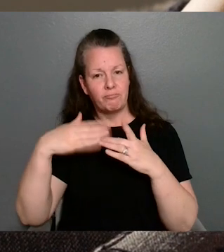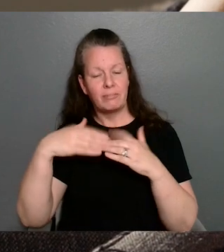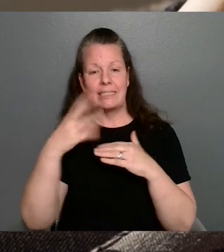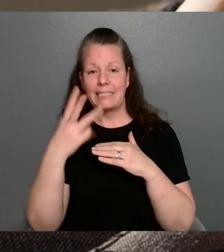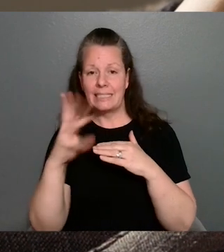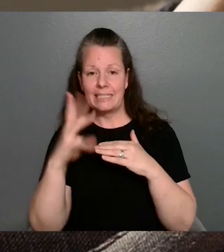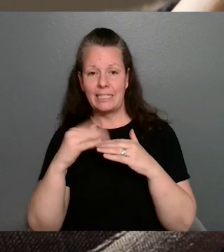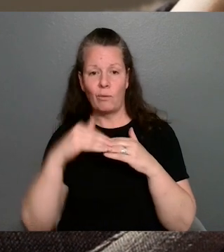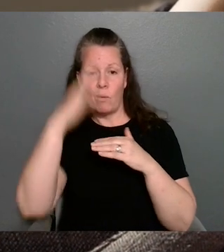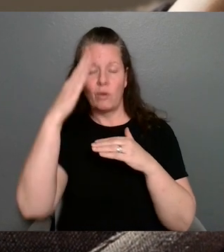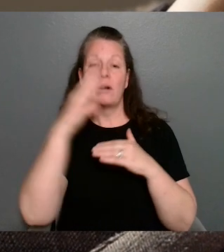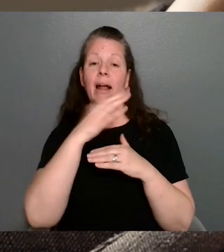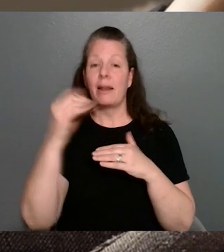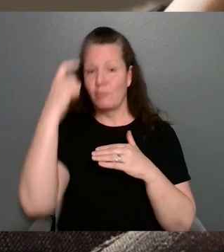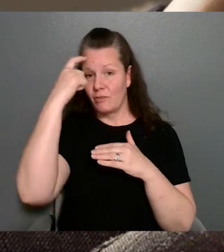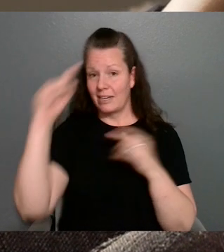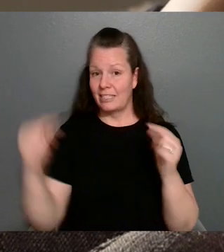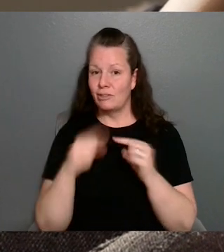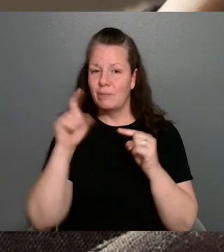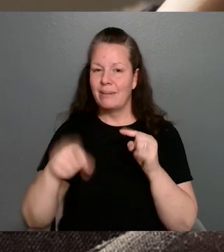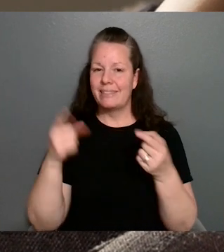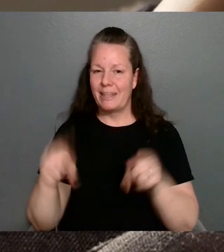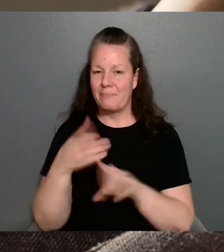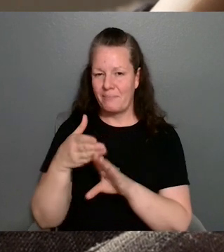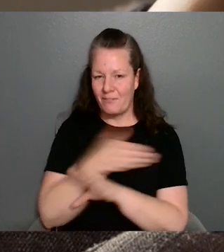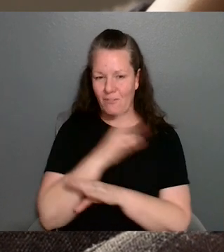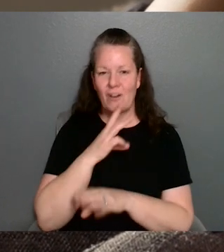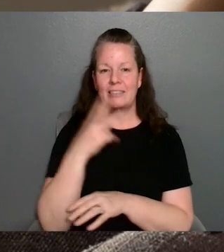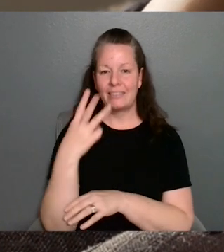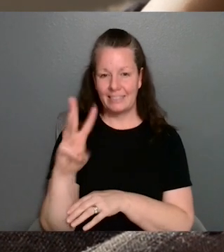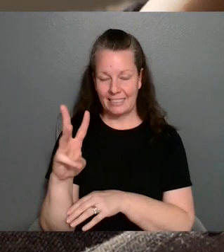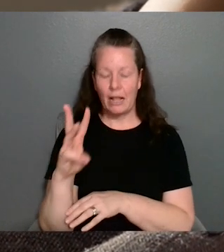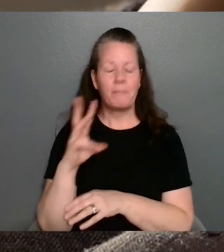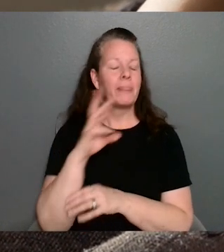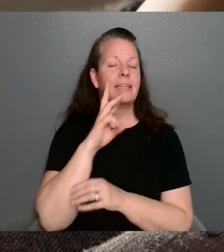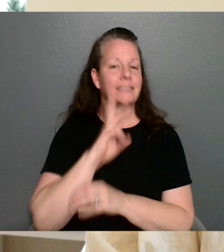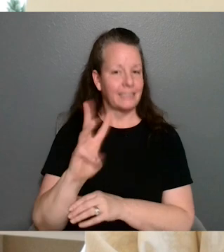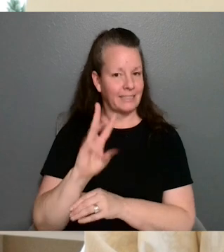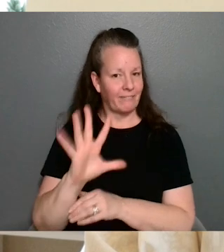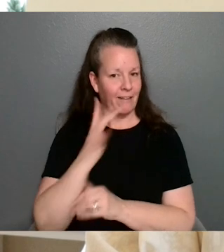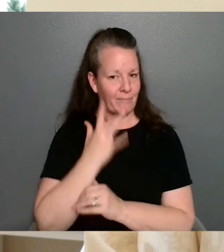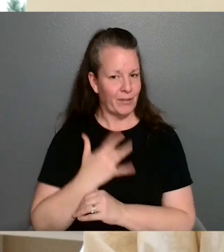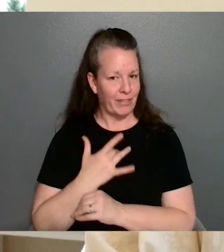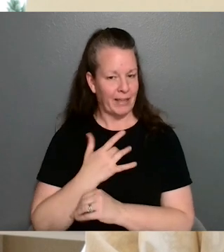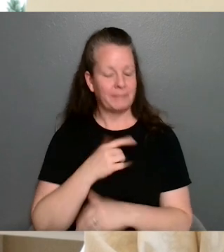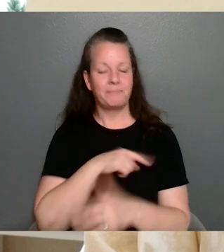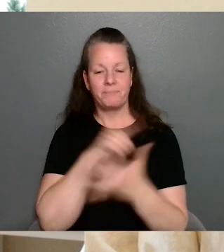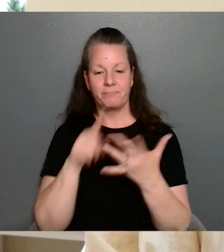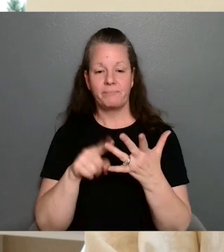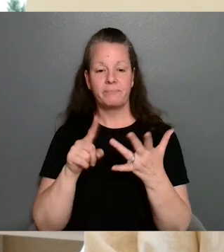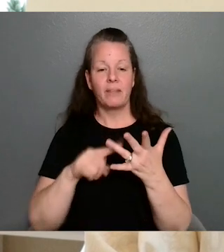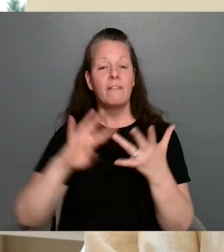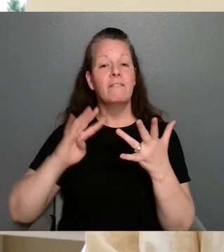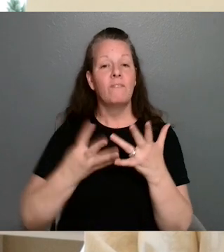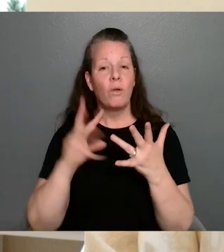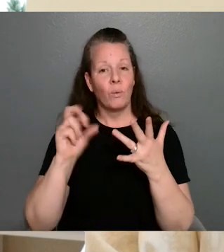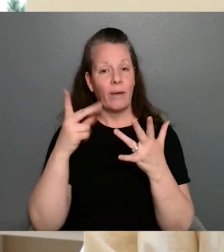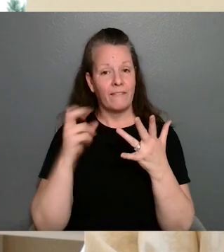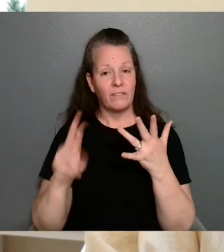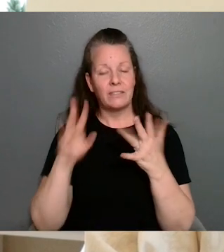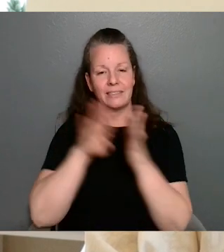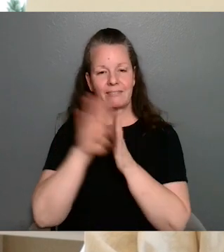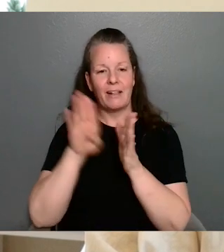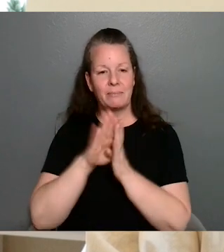or older, and your brain injury must have occurred prior to your 65th birthday. A fourth waiver is a developmental